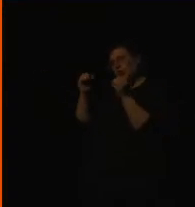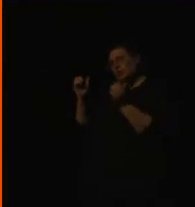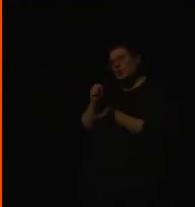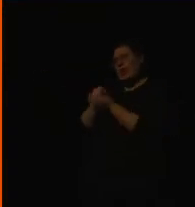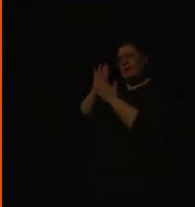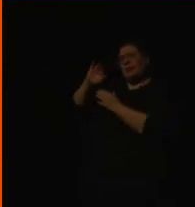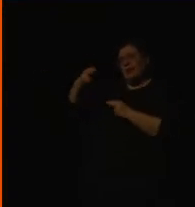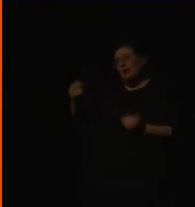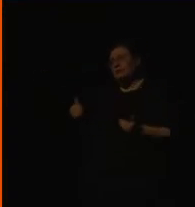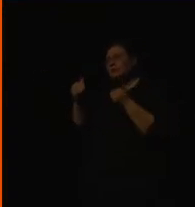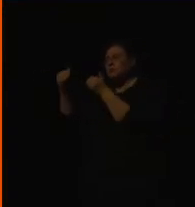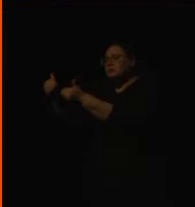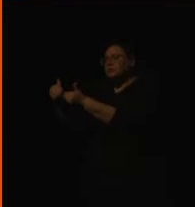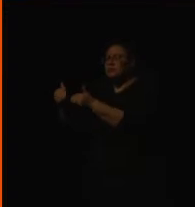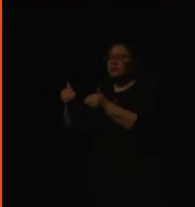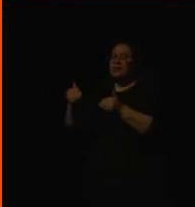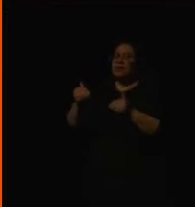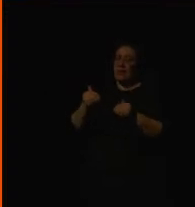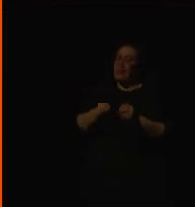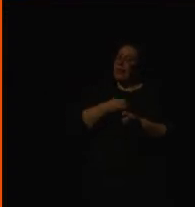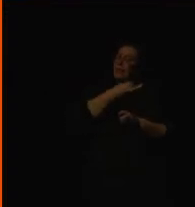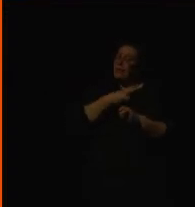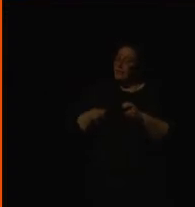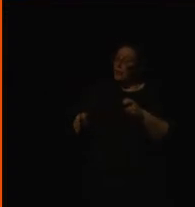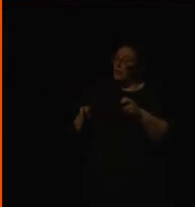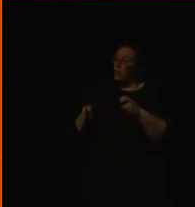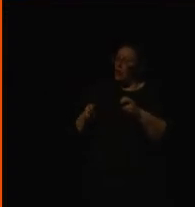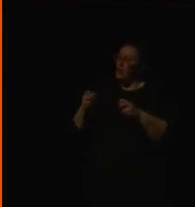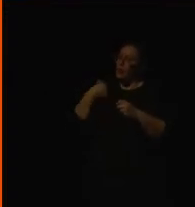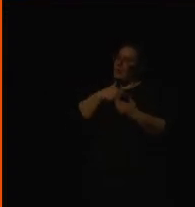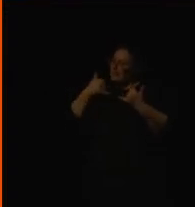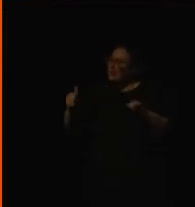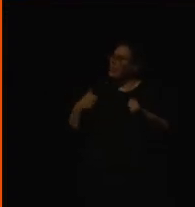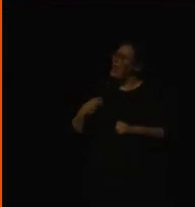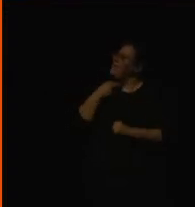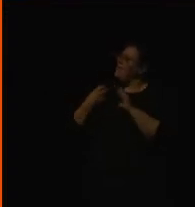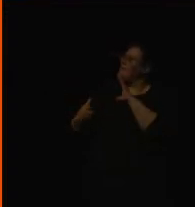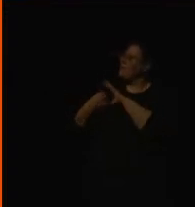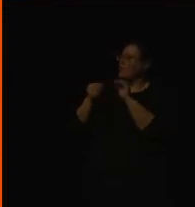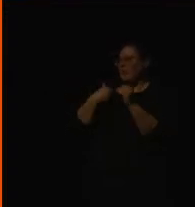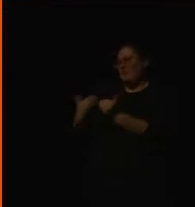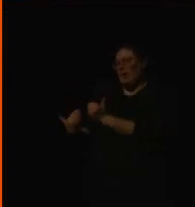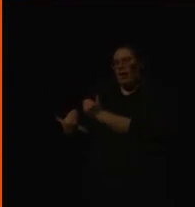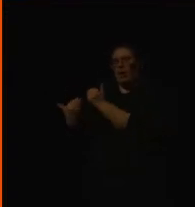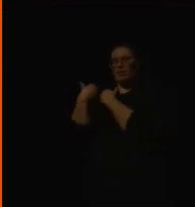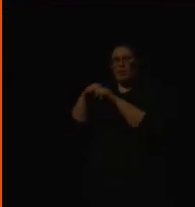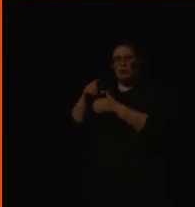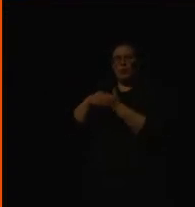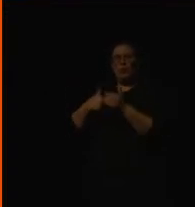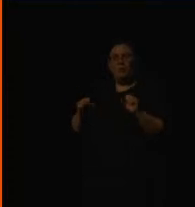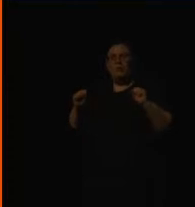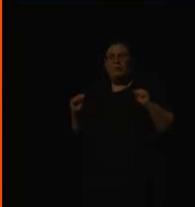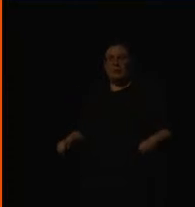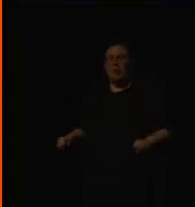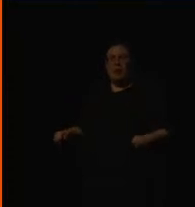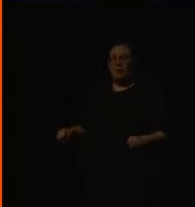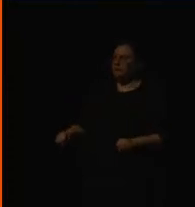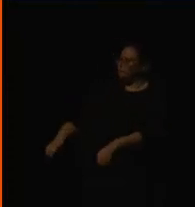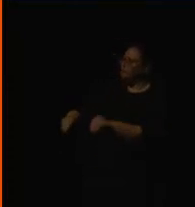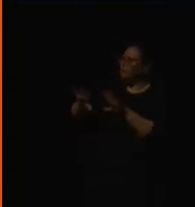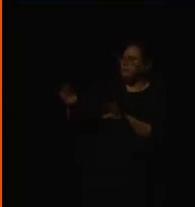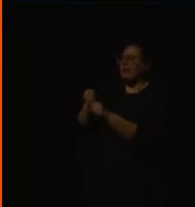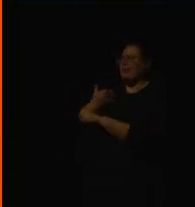movement. And even through hard, we still have a voice and we still have an obligation to do what we can to make things